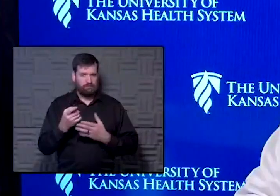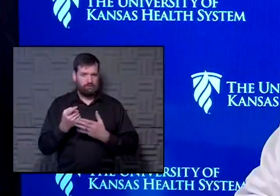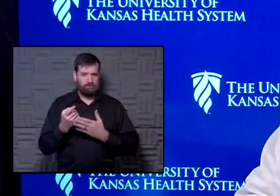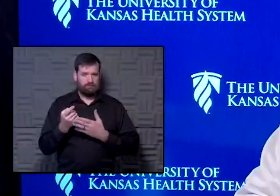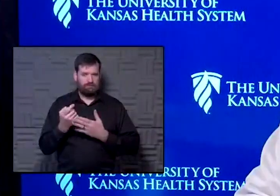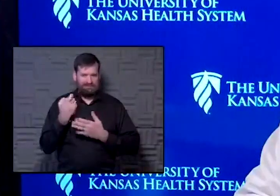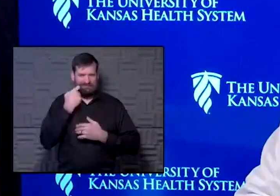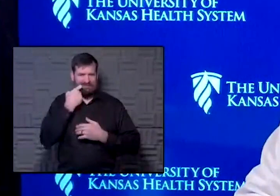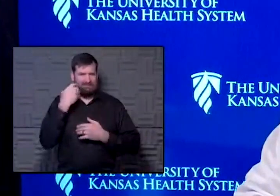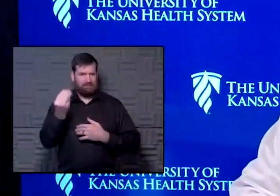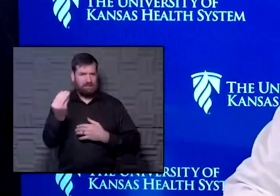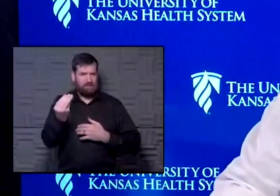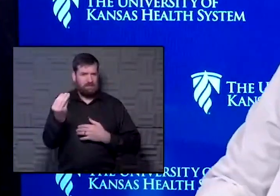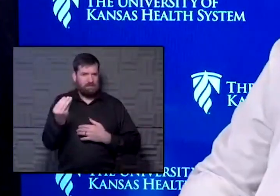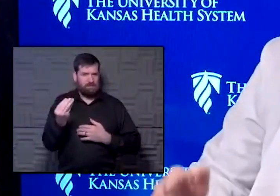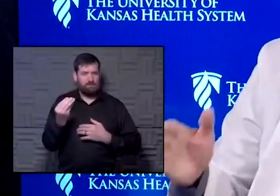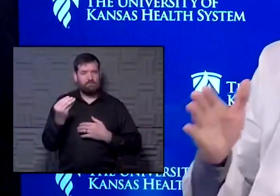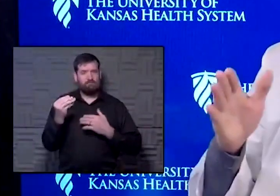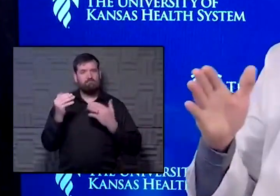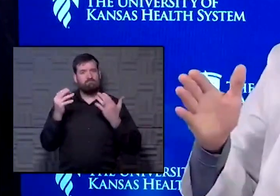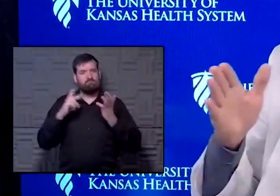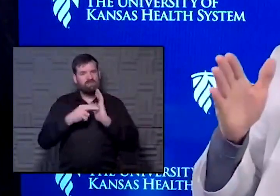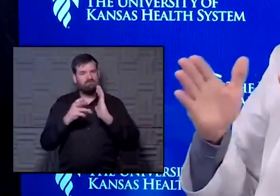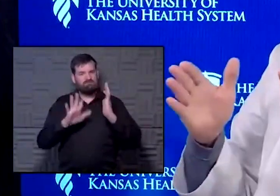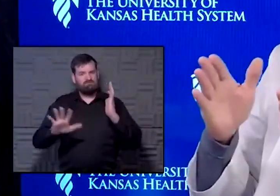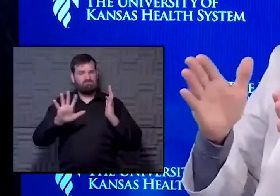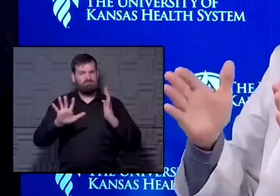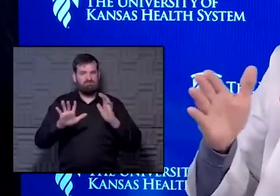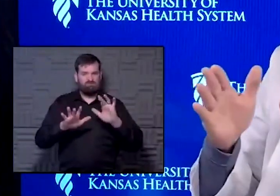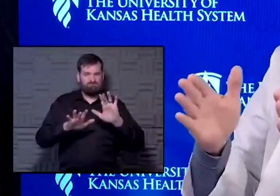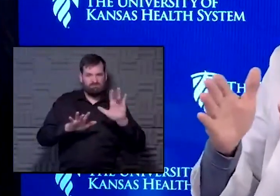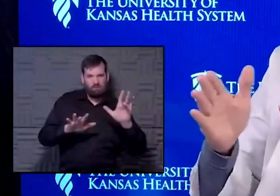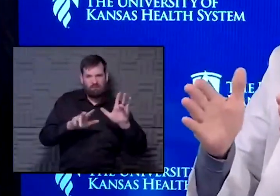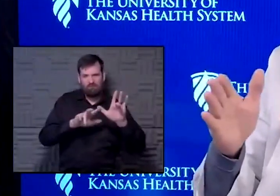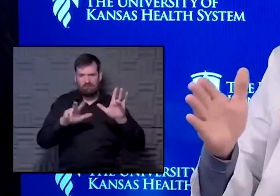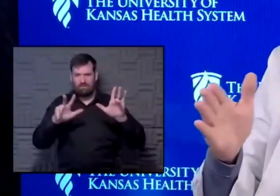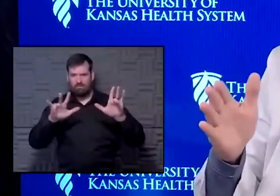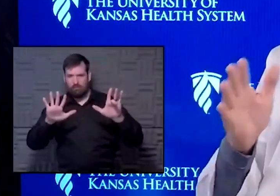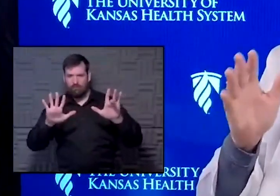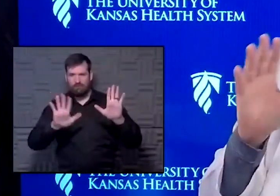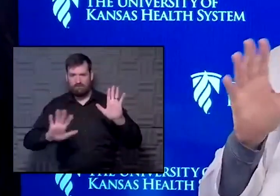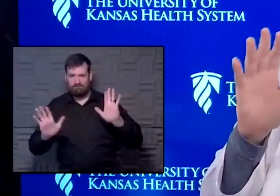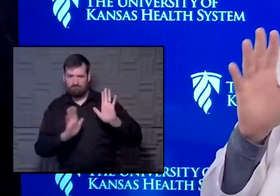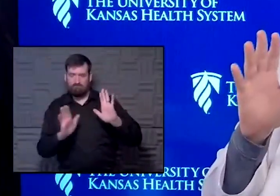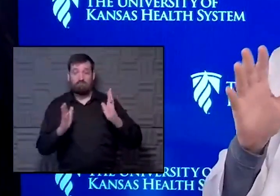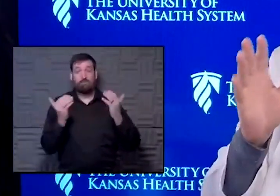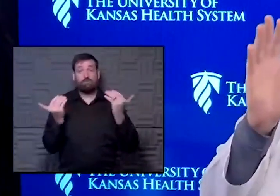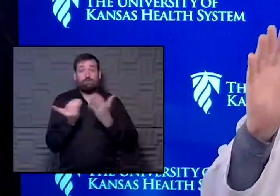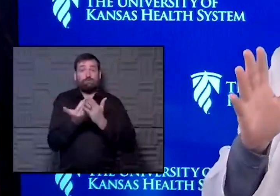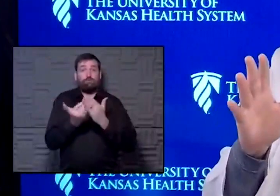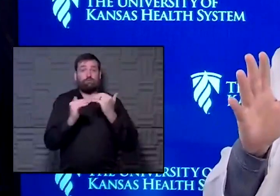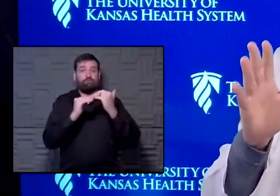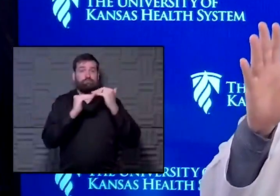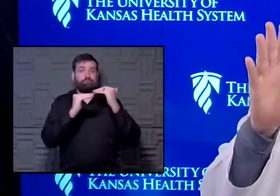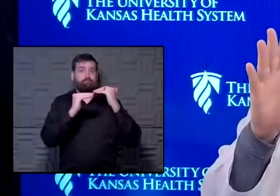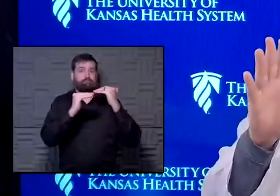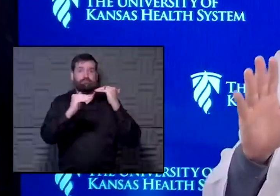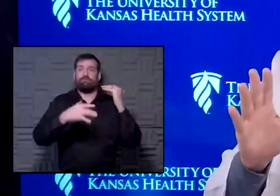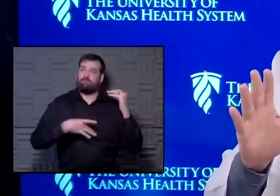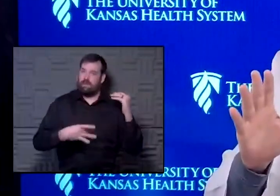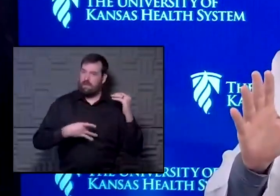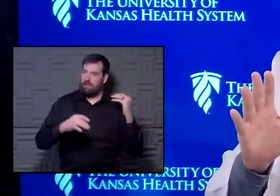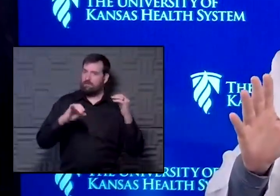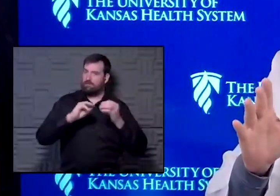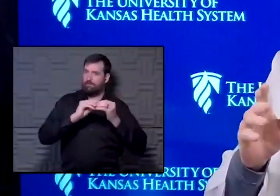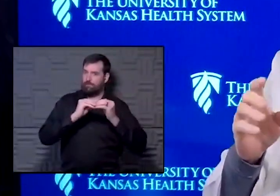Monday, I think, or something. Yeah. So we're hovering now in the 25 to 35 range. We're at a new plateau. Yeah. I like it. I like the